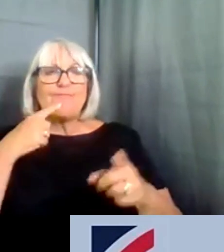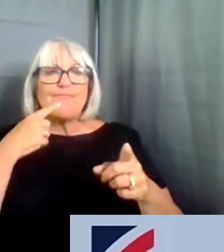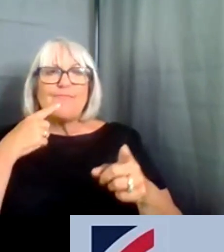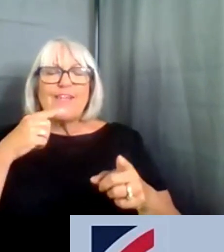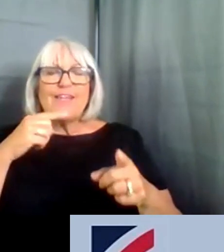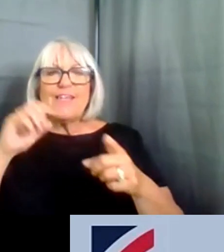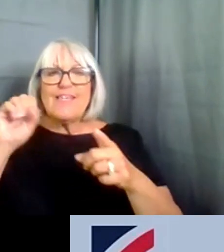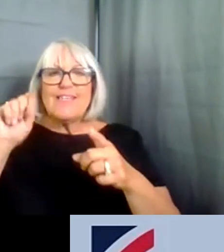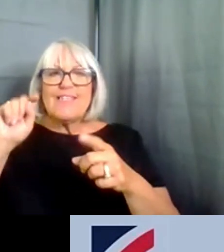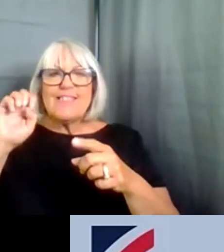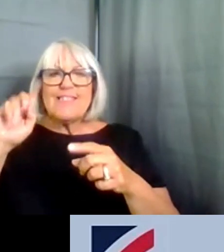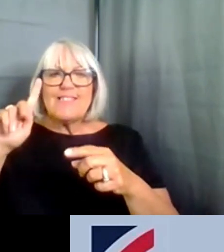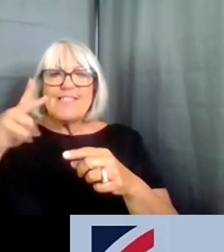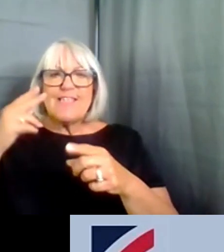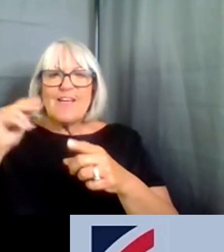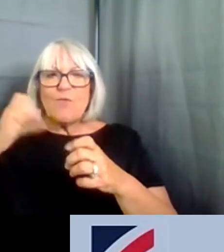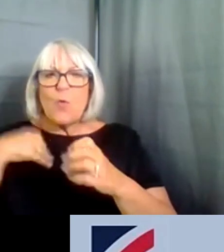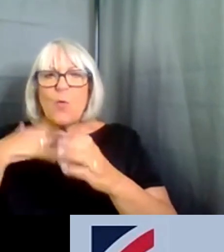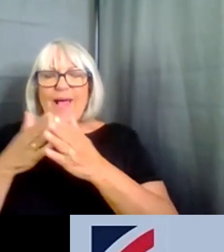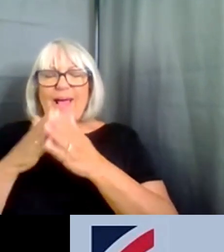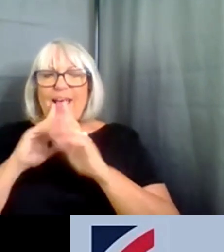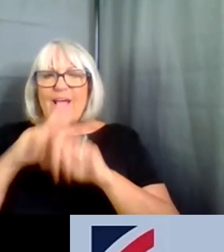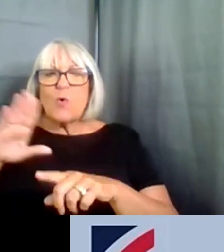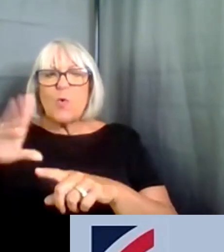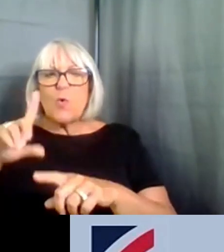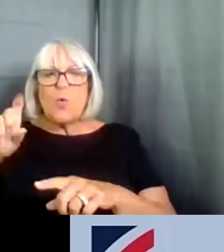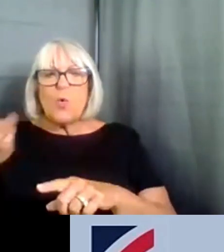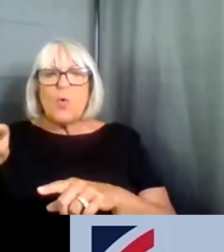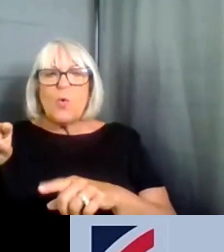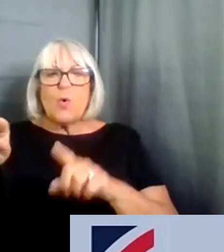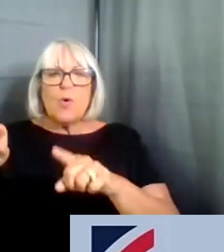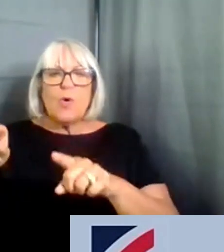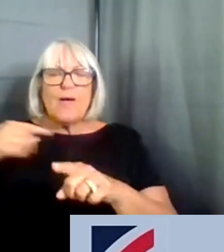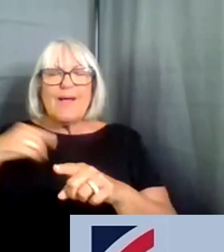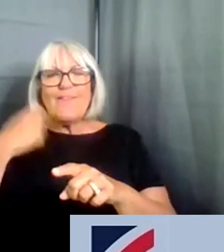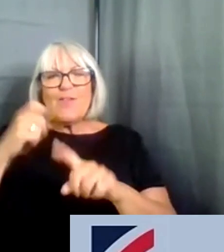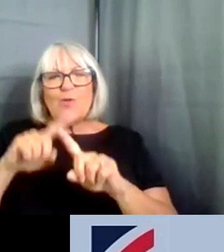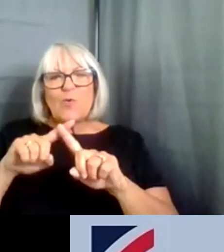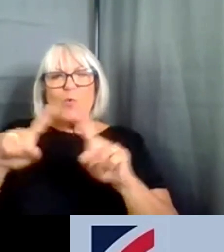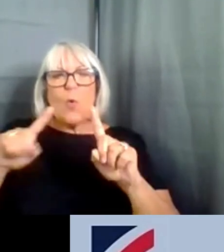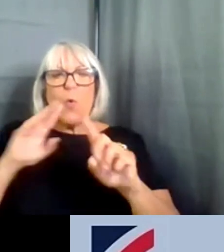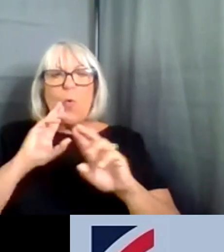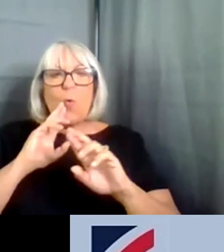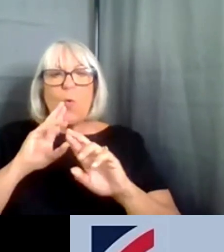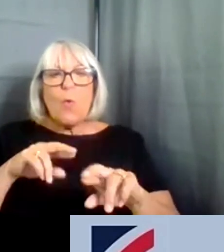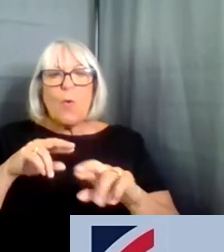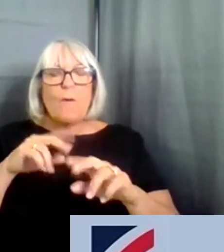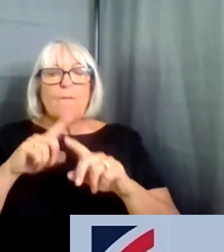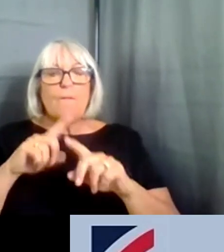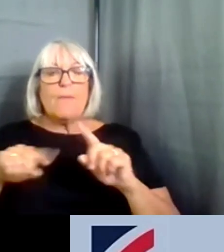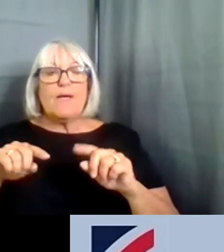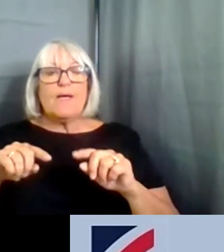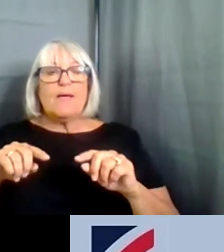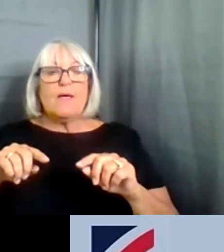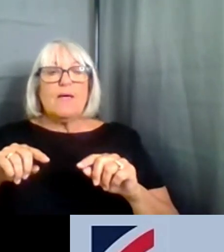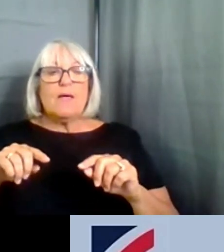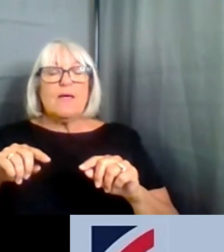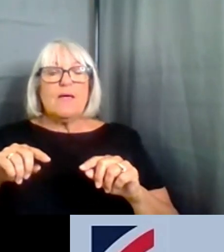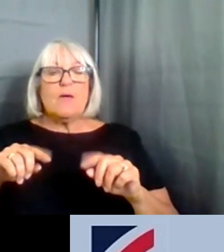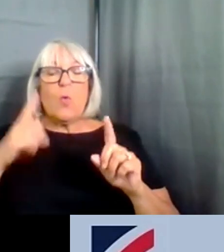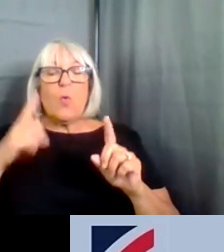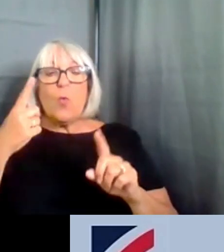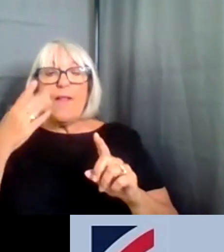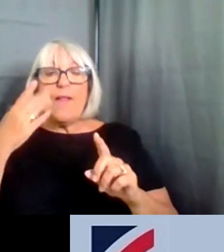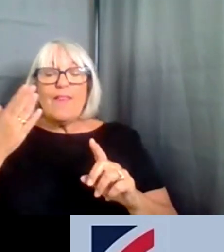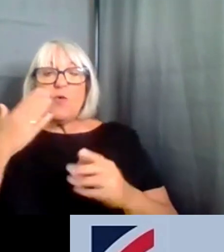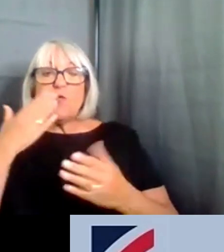alternative response because it's something that exists outside of the care economy. But I think a really promising example